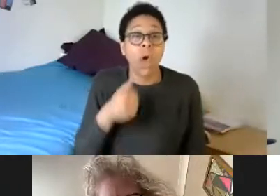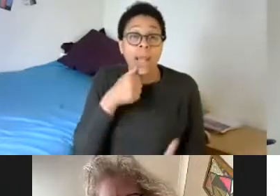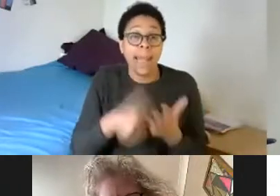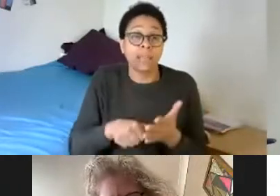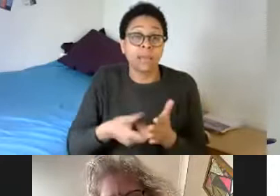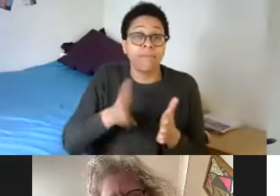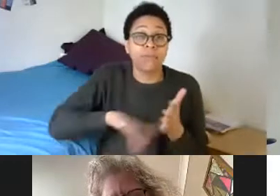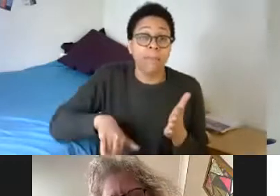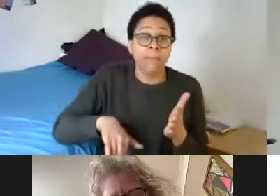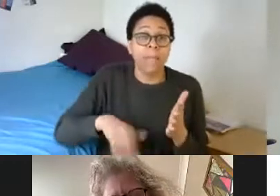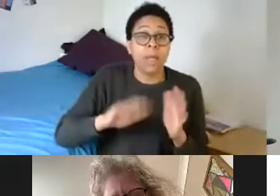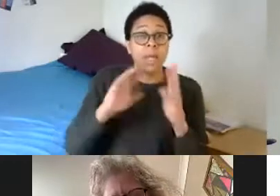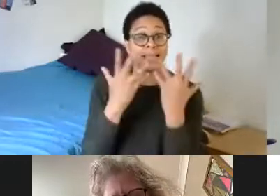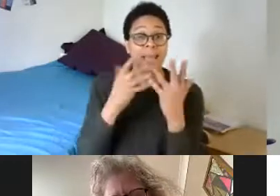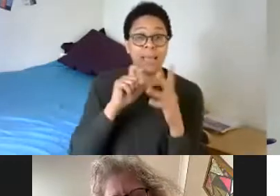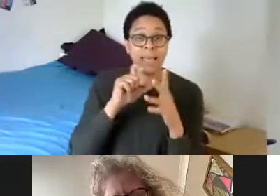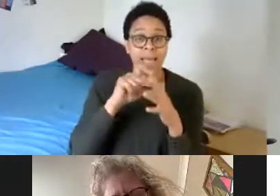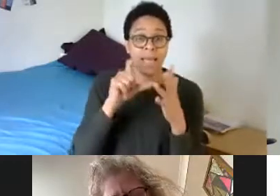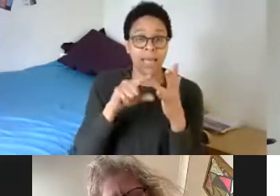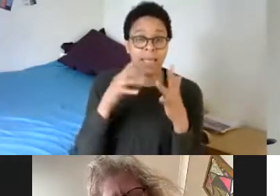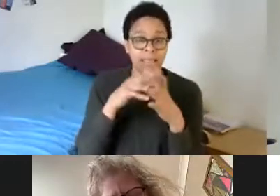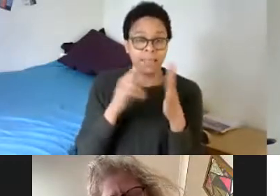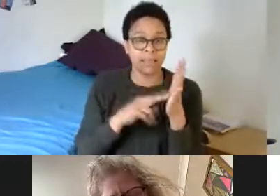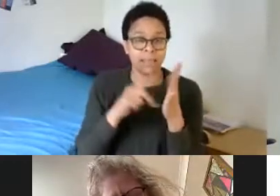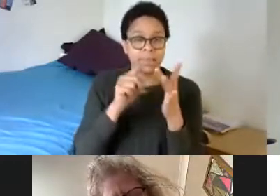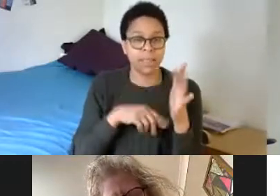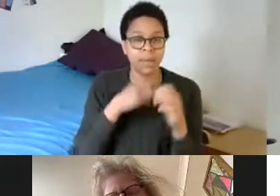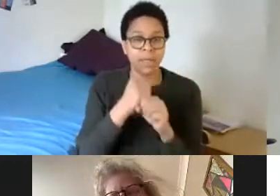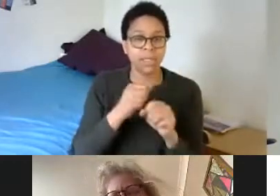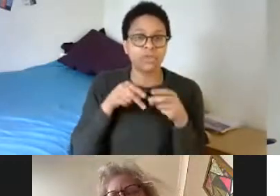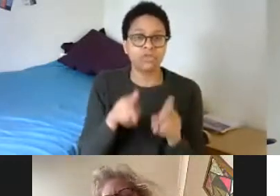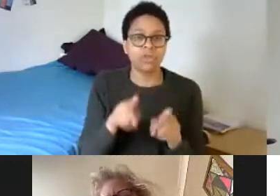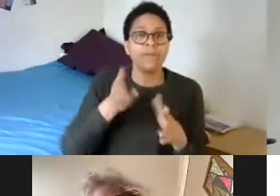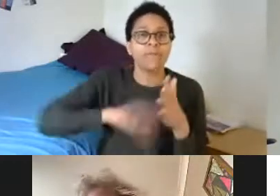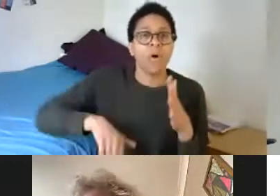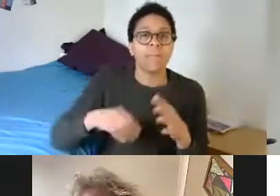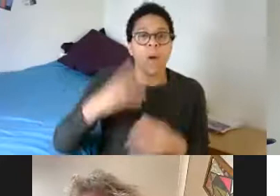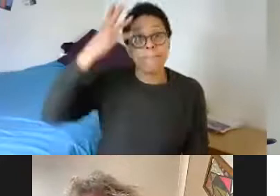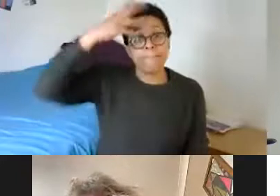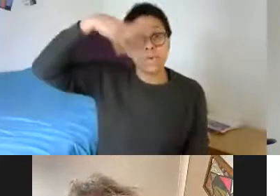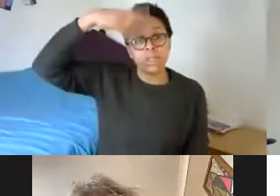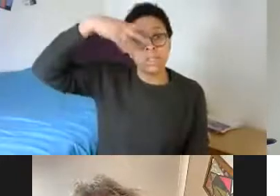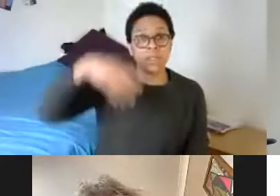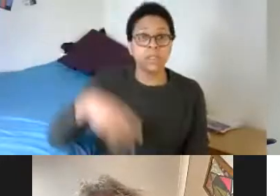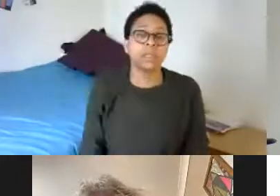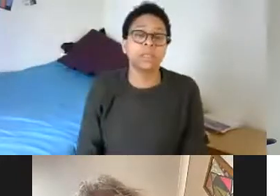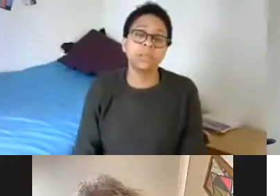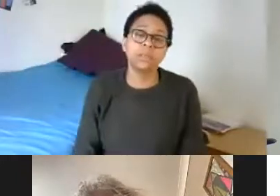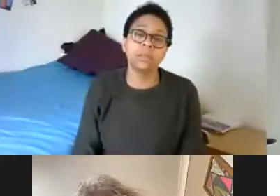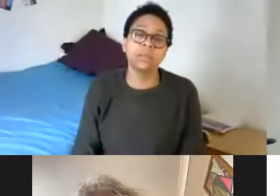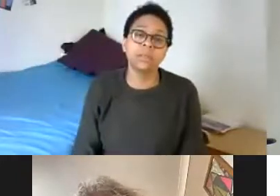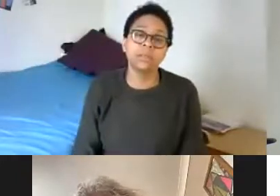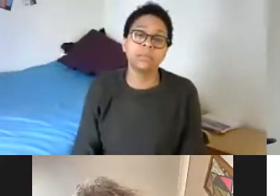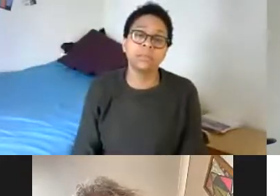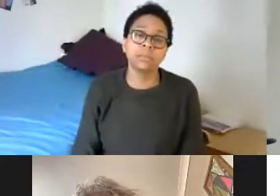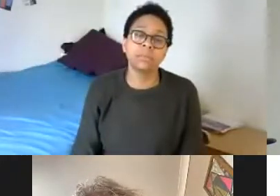Street, London, from the Prime Minister. And it says, I'm writing